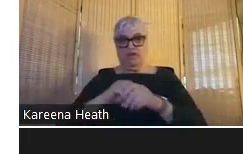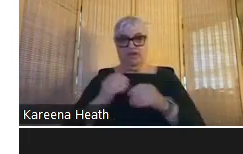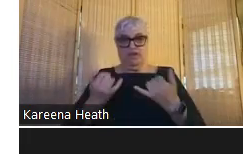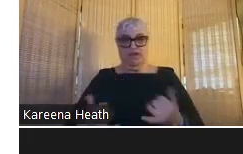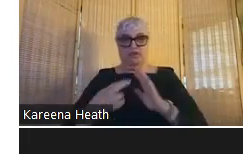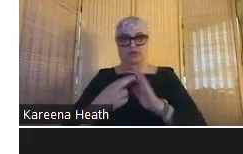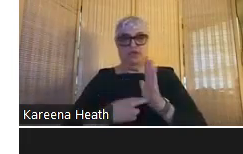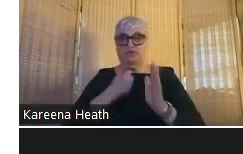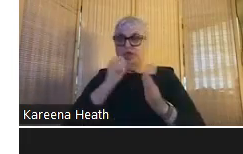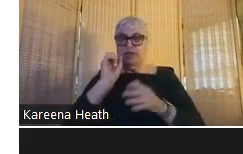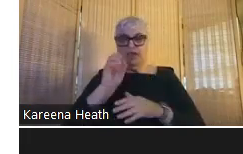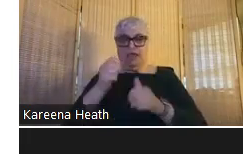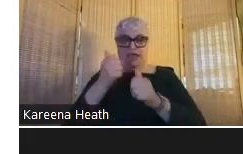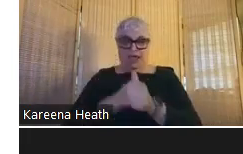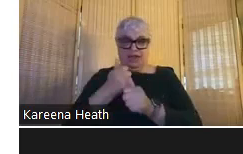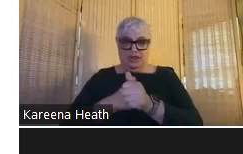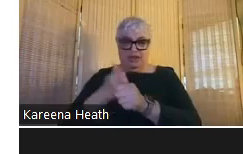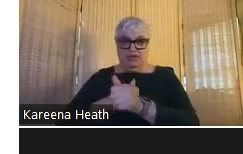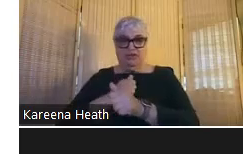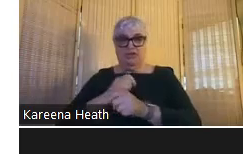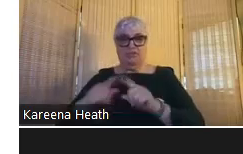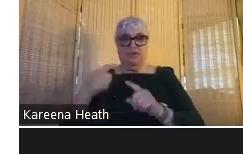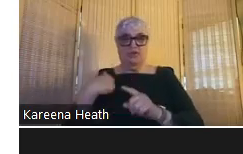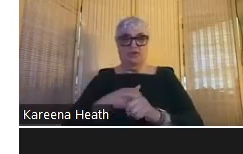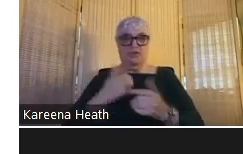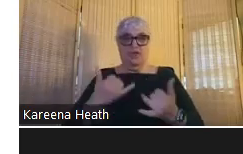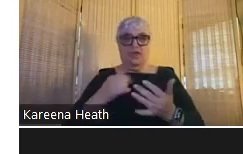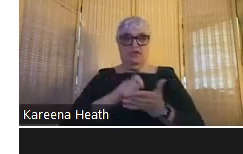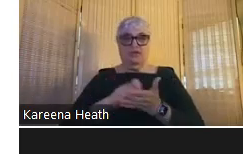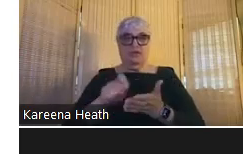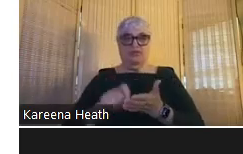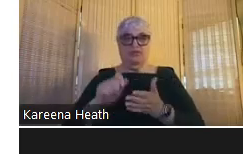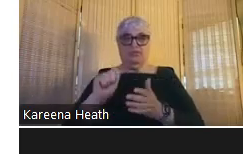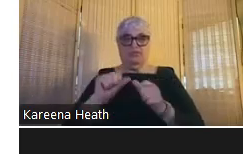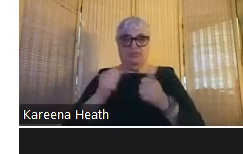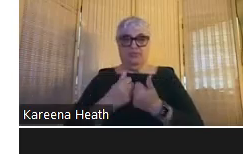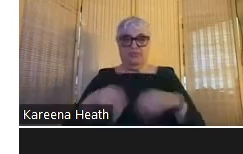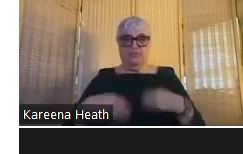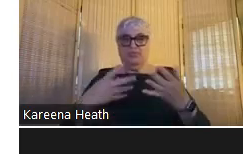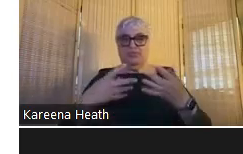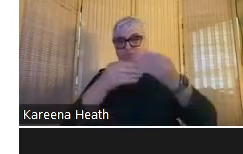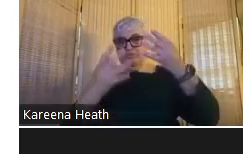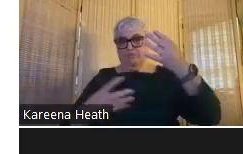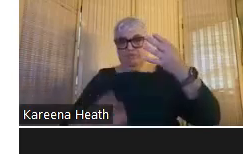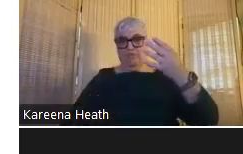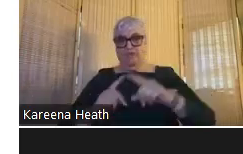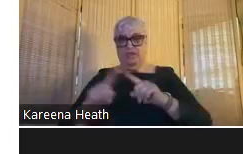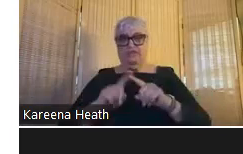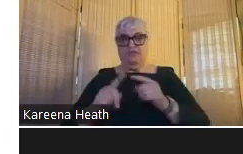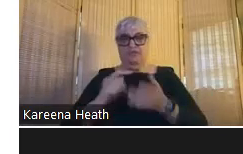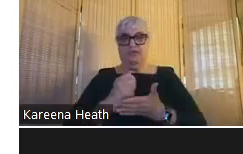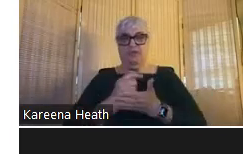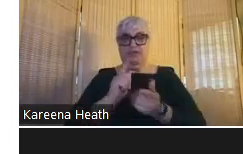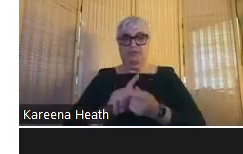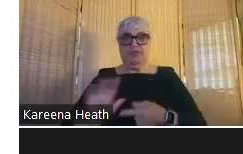won't walk through every single one of these, but the way we have it written is the agency needs to provide a range of treatment approaches to meet the individual's